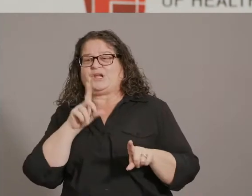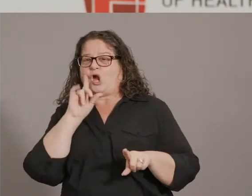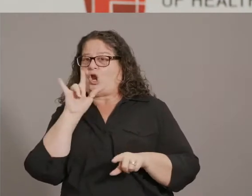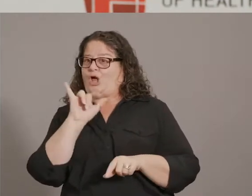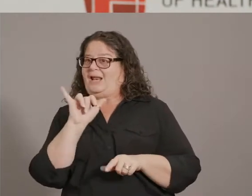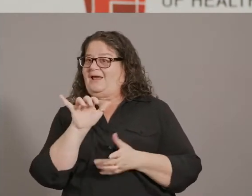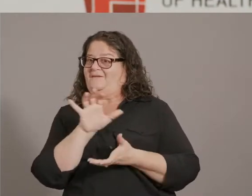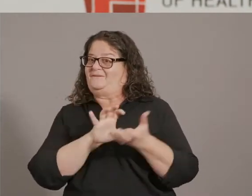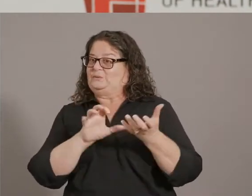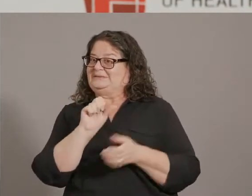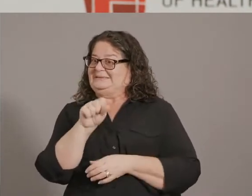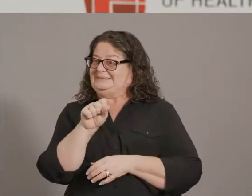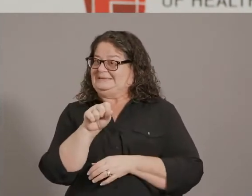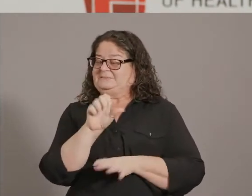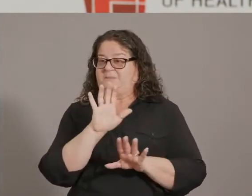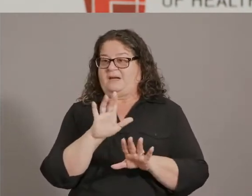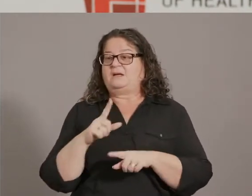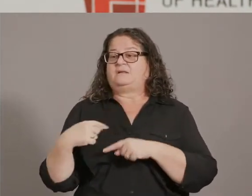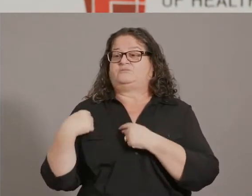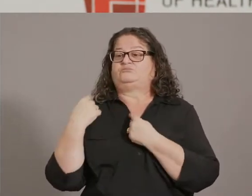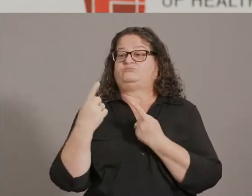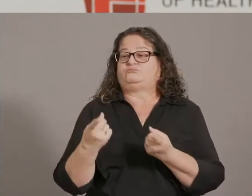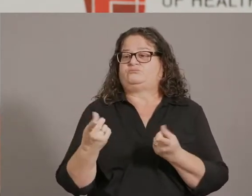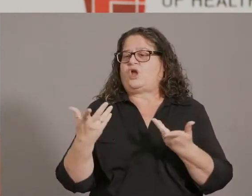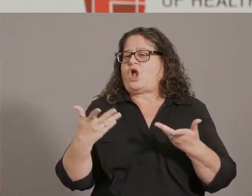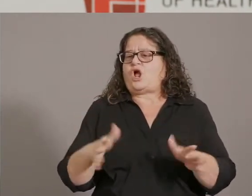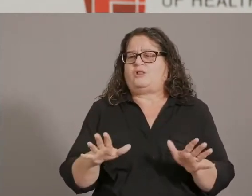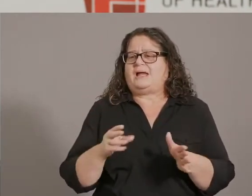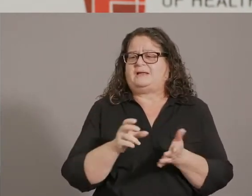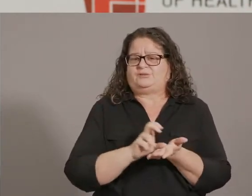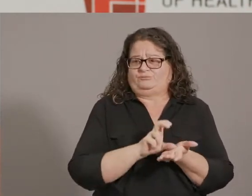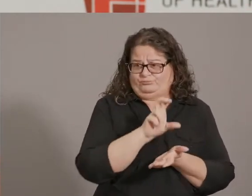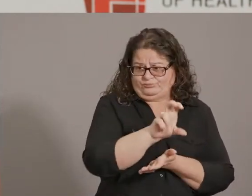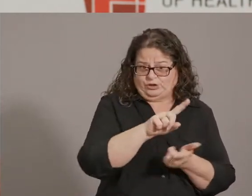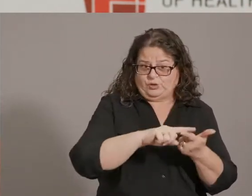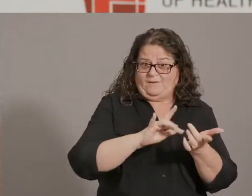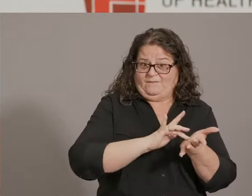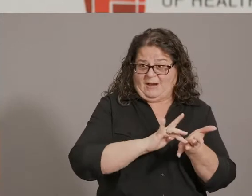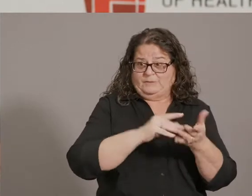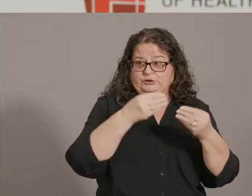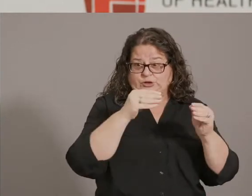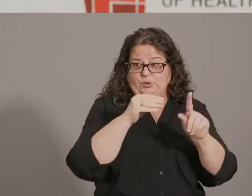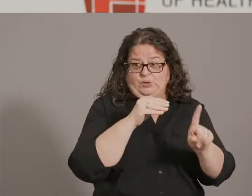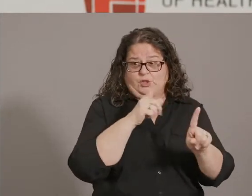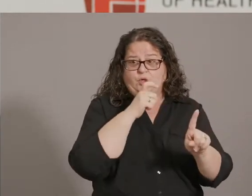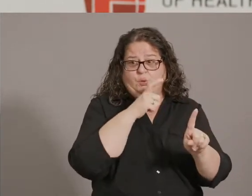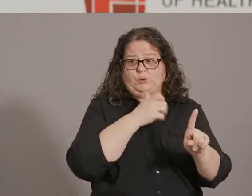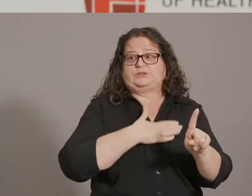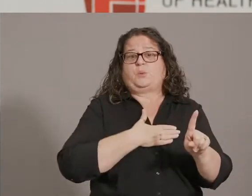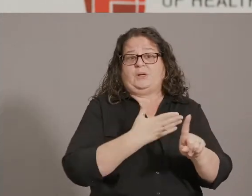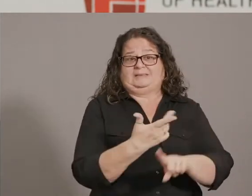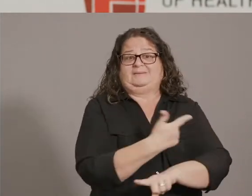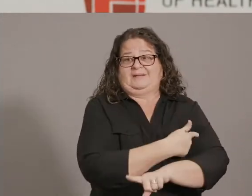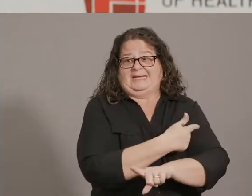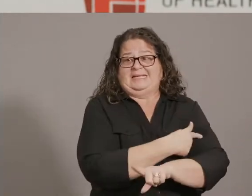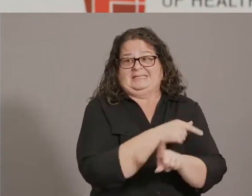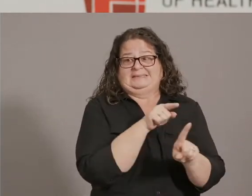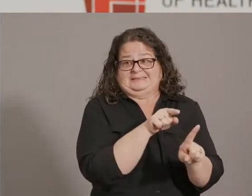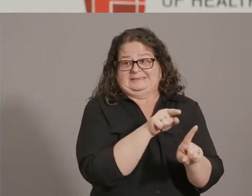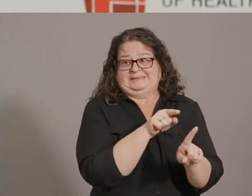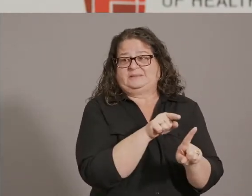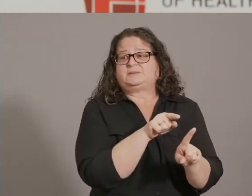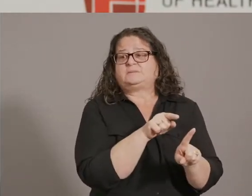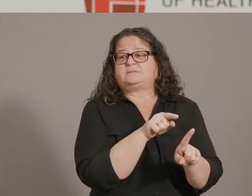have already been allocating to some pharmacies that were willing to provide vaccine, or we're willing to